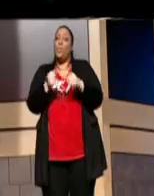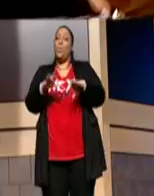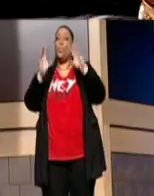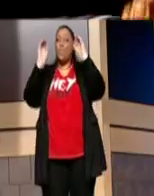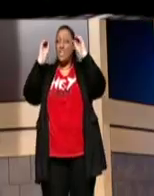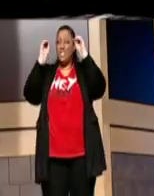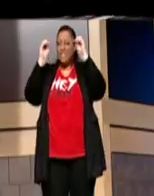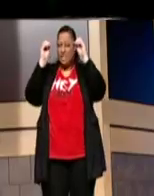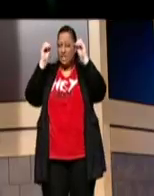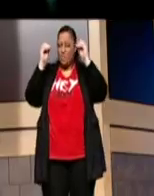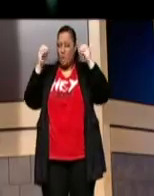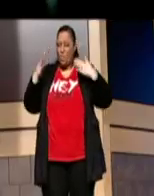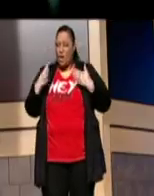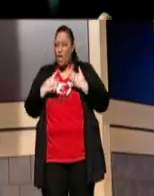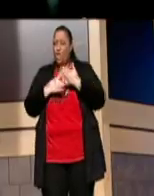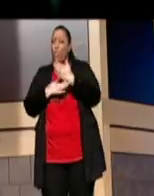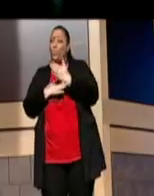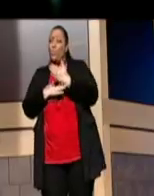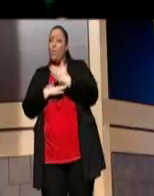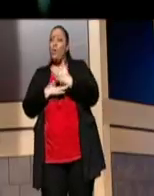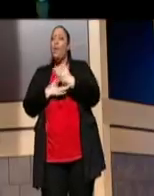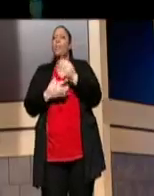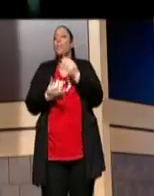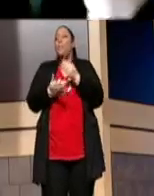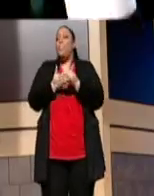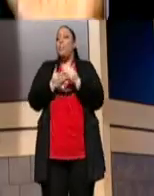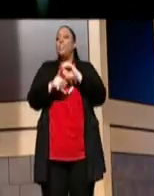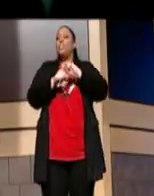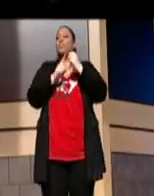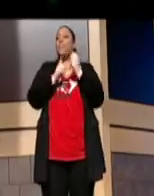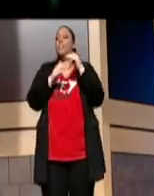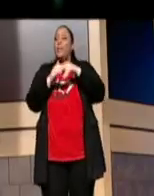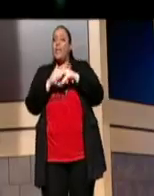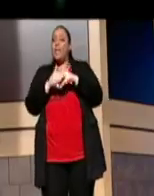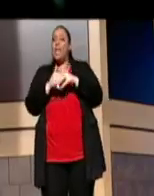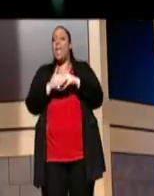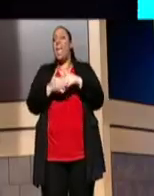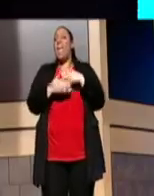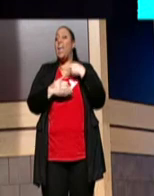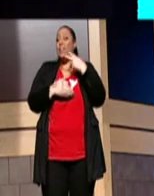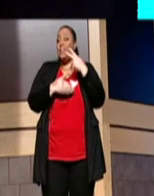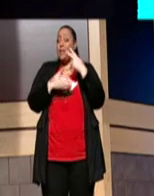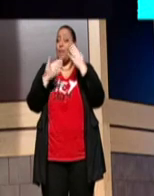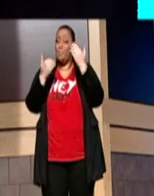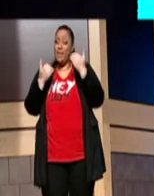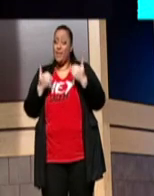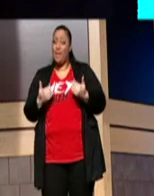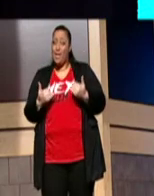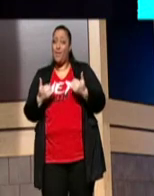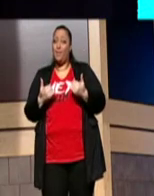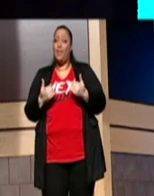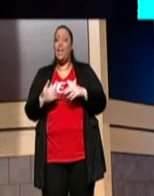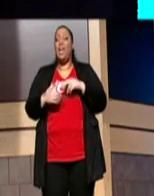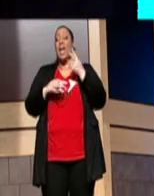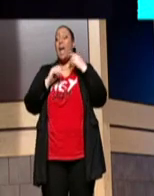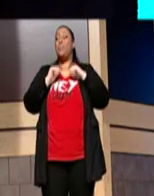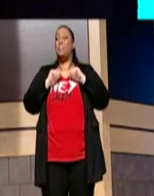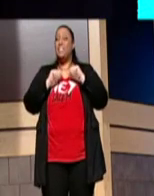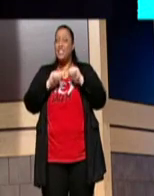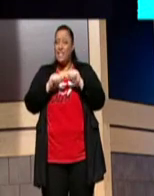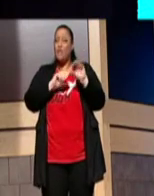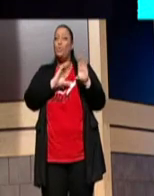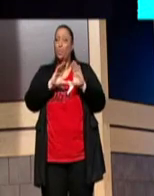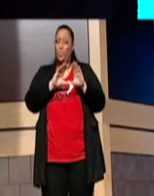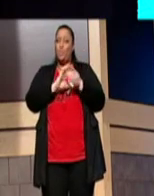the financial condition I was in. And I did it. And look what we own now. I'm saying I'm still sowing.